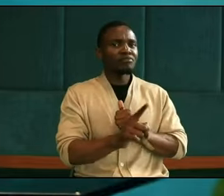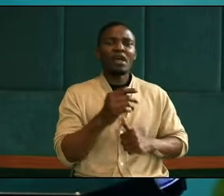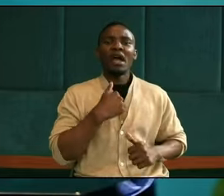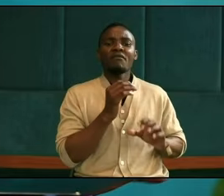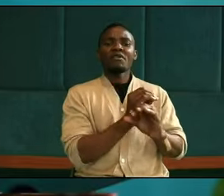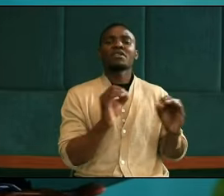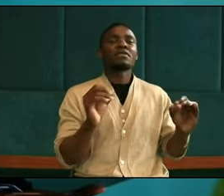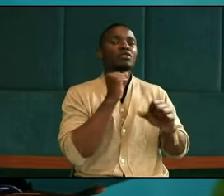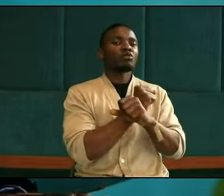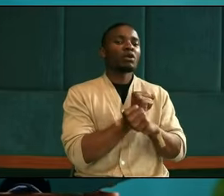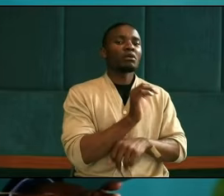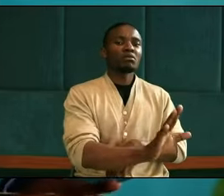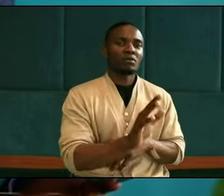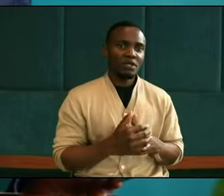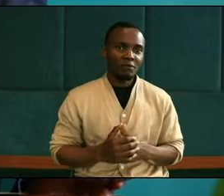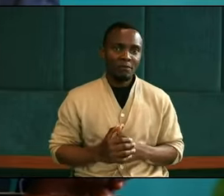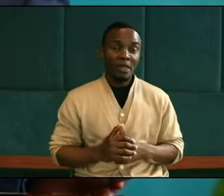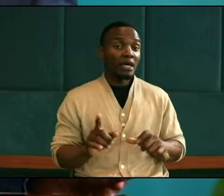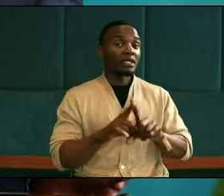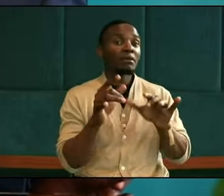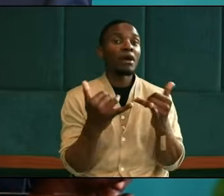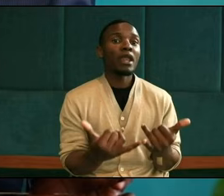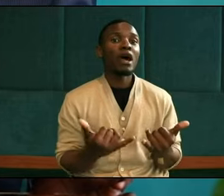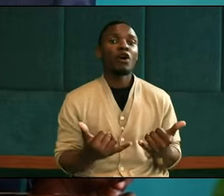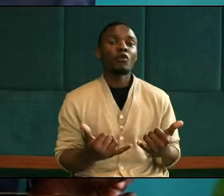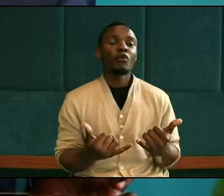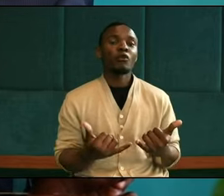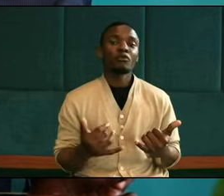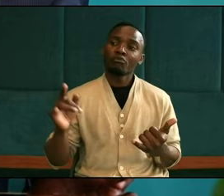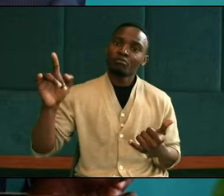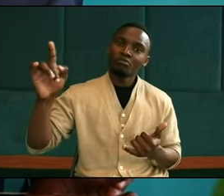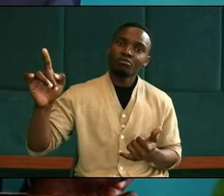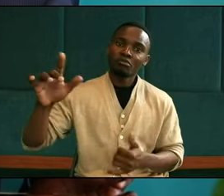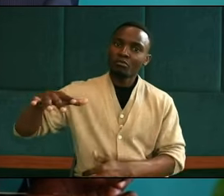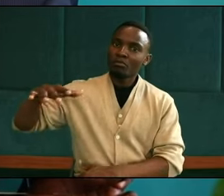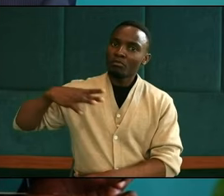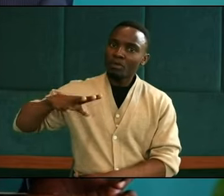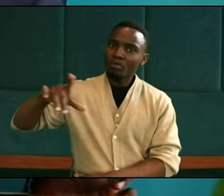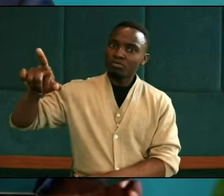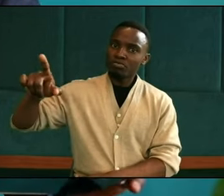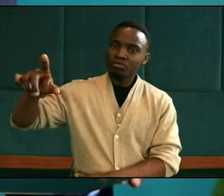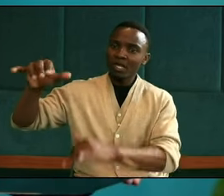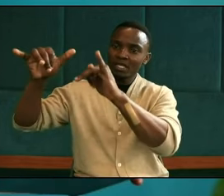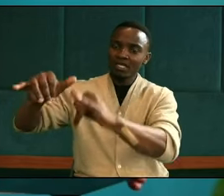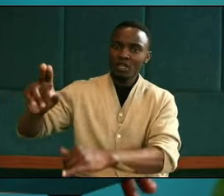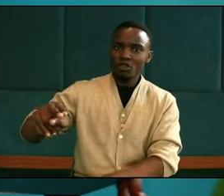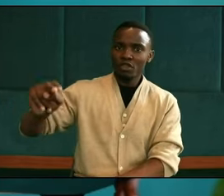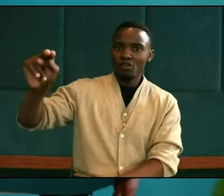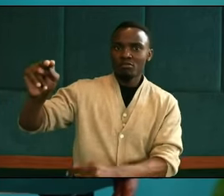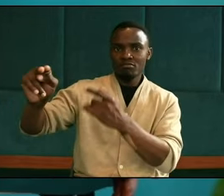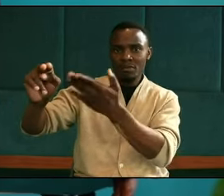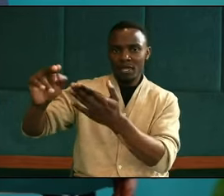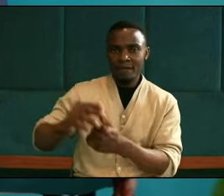disarmed and vulnerable. And now, the Philistines are camped up in the north at